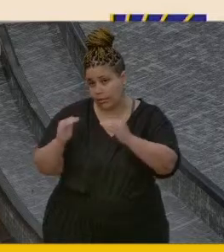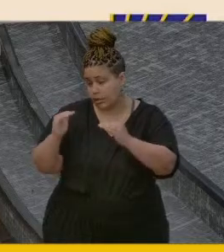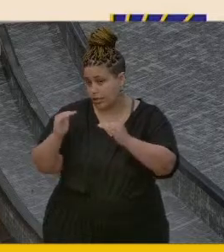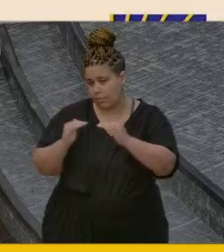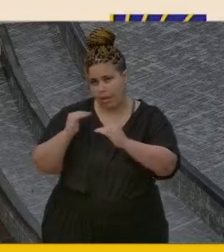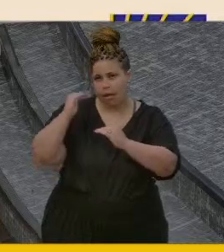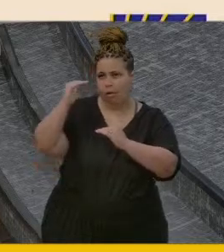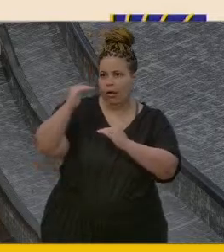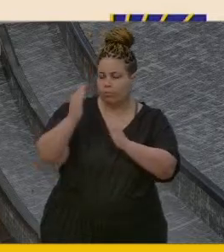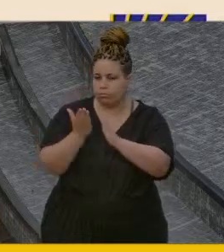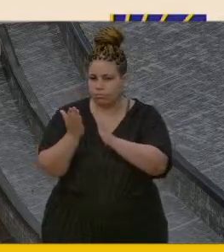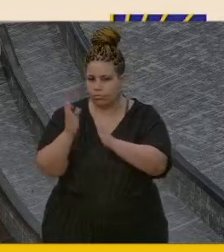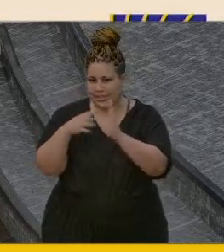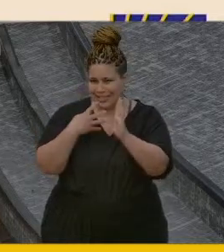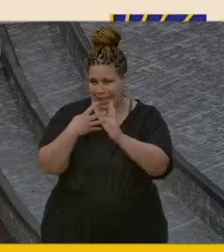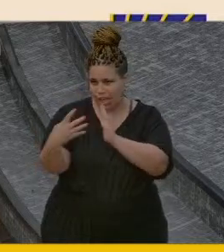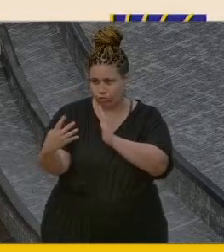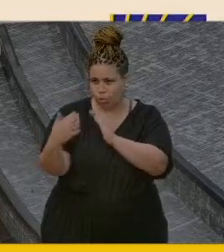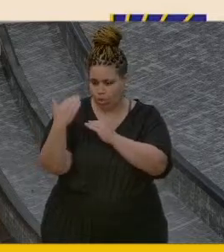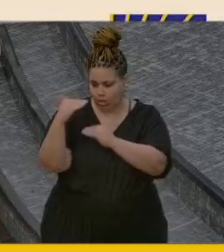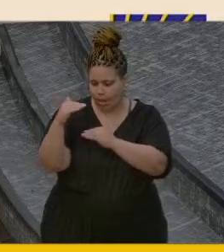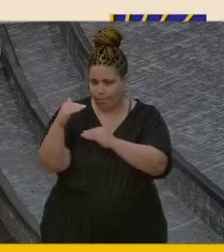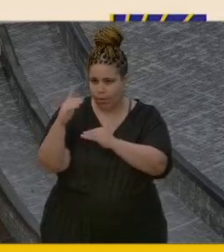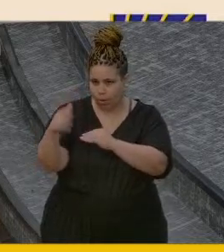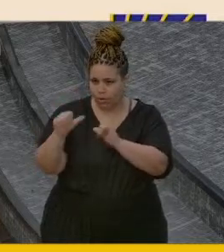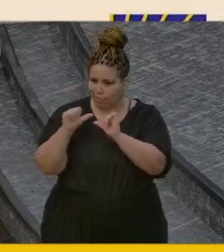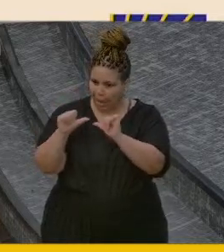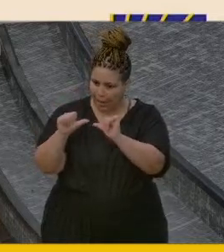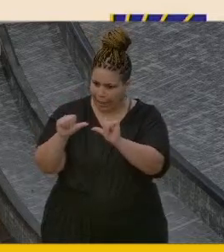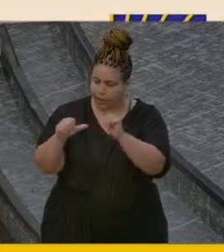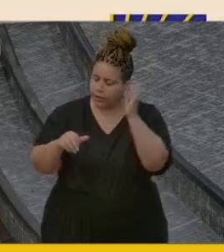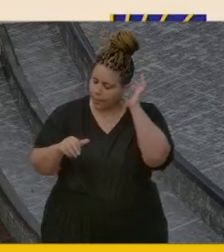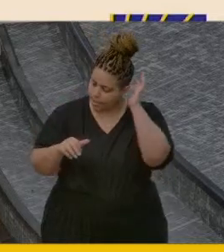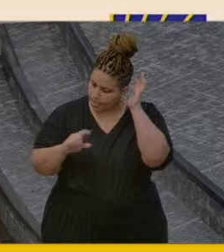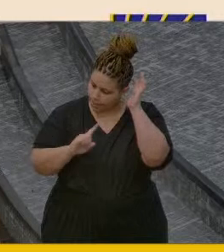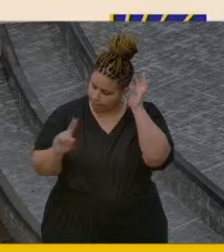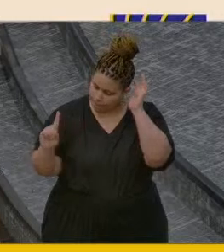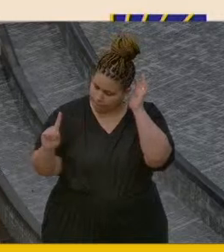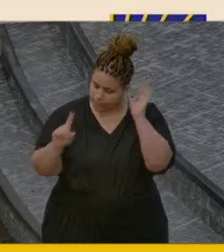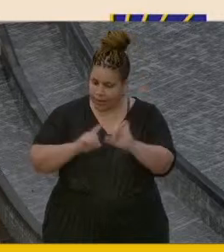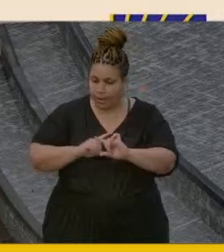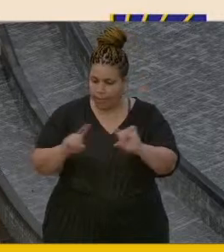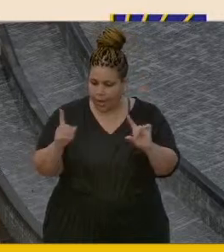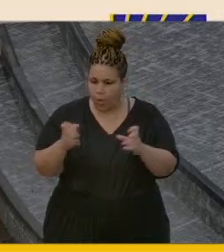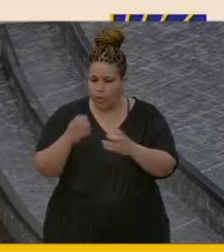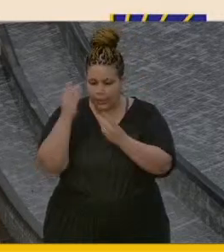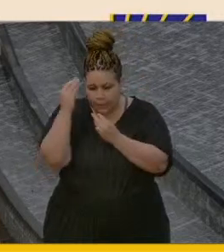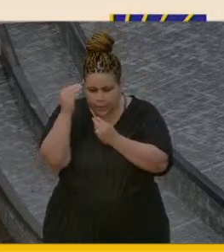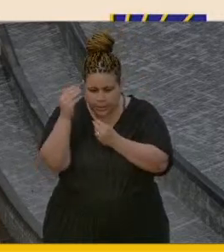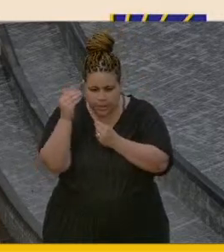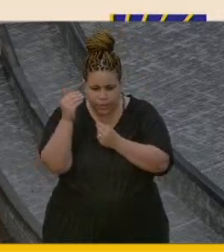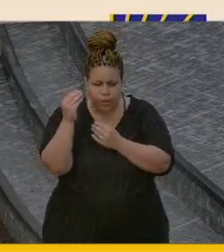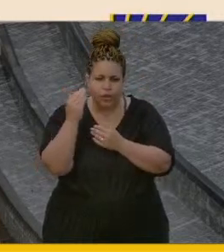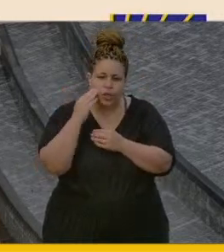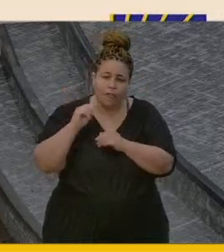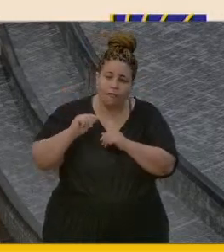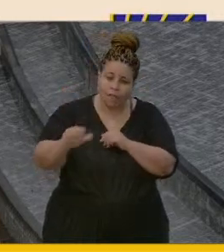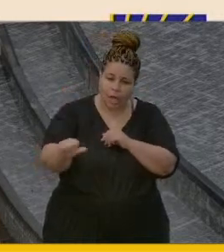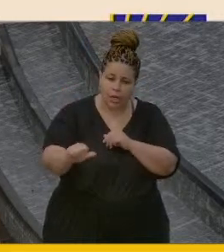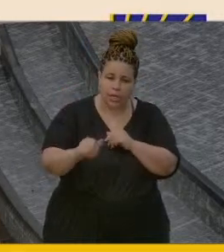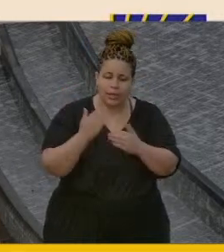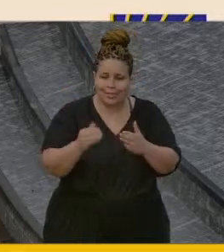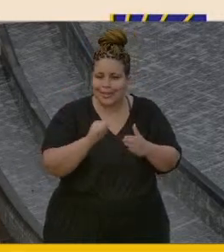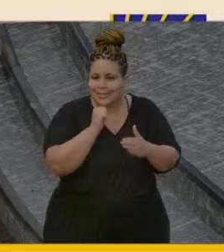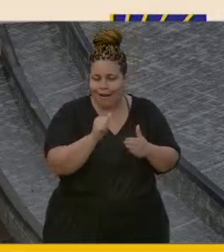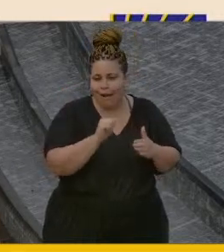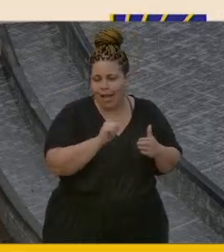schedule limit that we wanted to maintain, but I would like for us to consider moving toward funding the unfunded initiatives that we've already